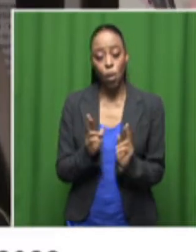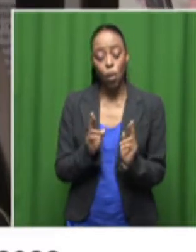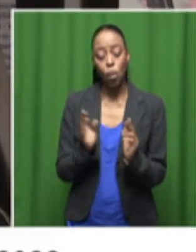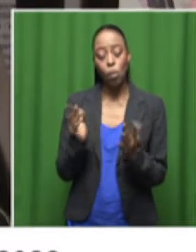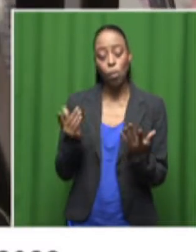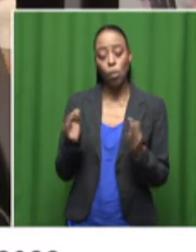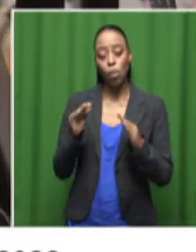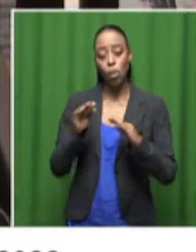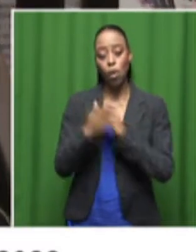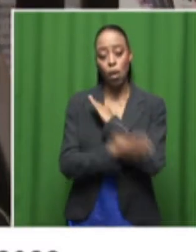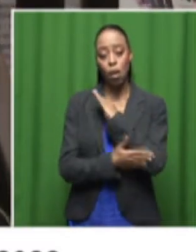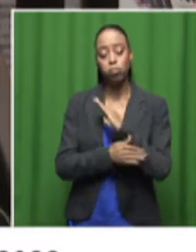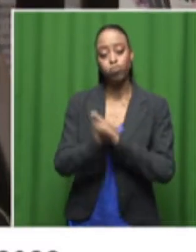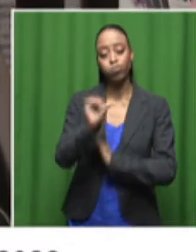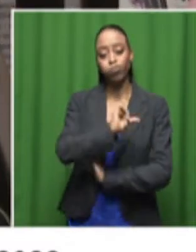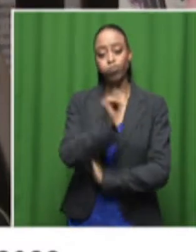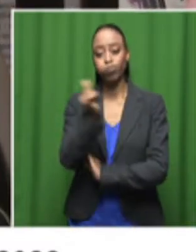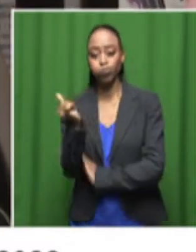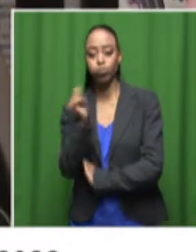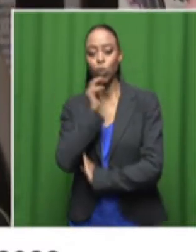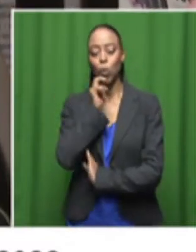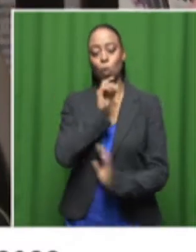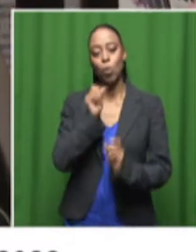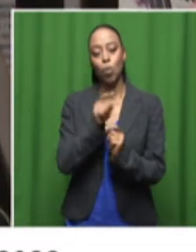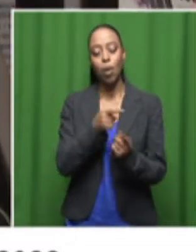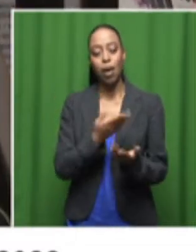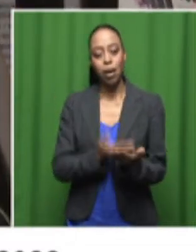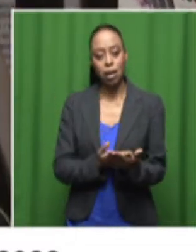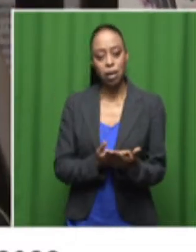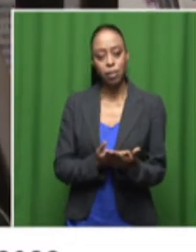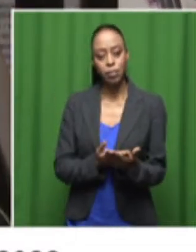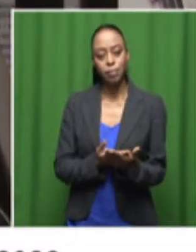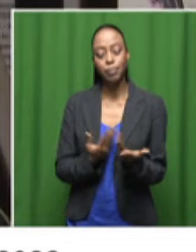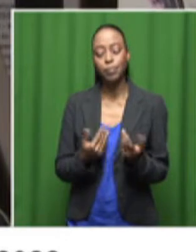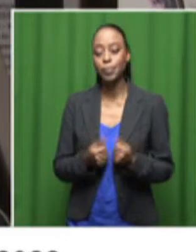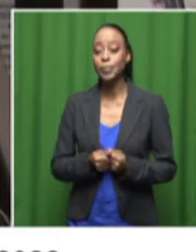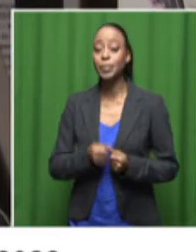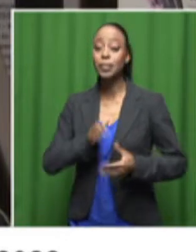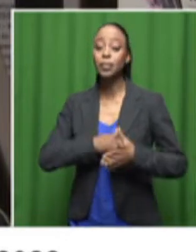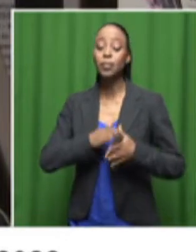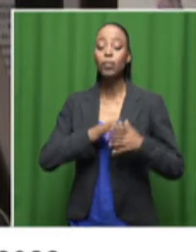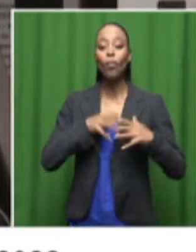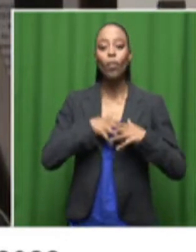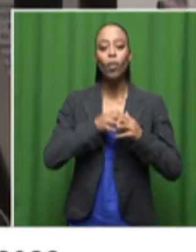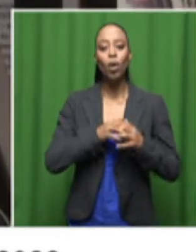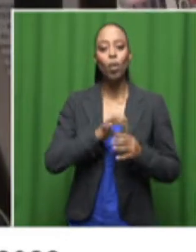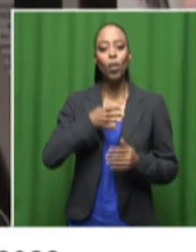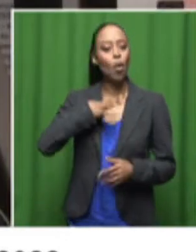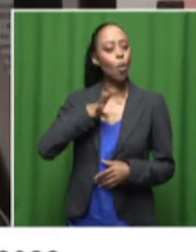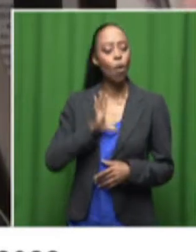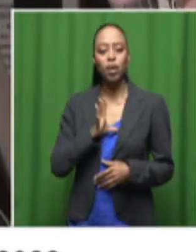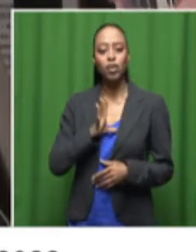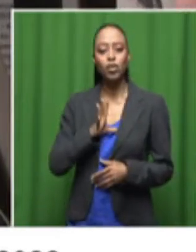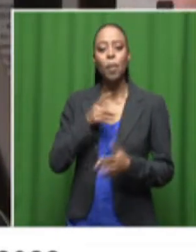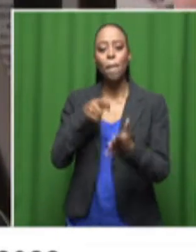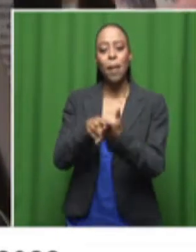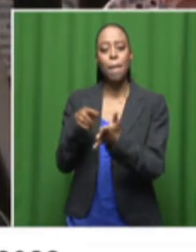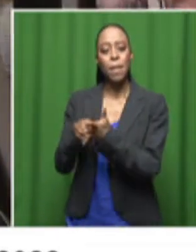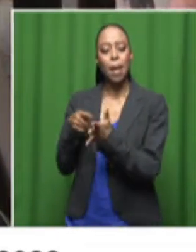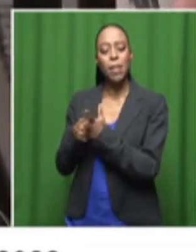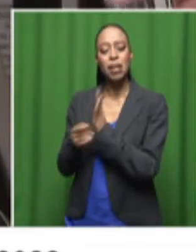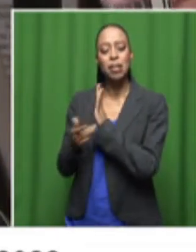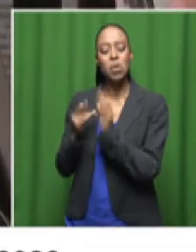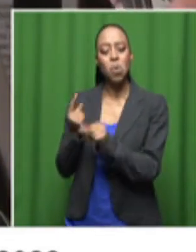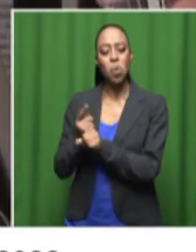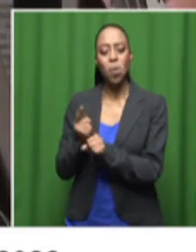And the voice is really to say that we do not want to be consumers of these technologies,